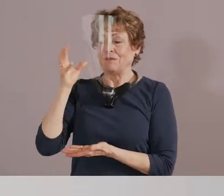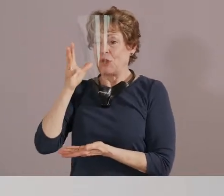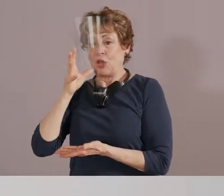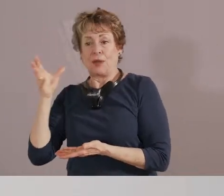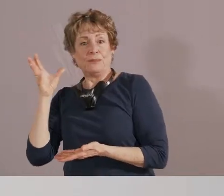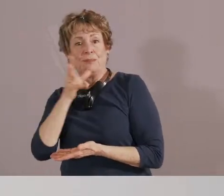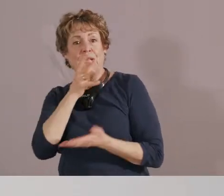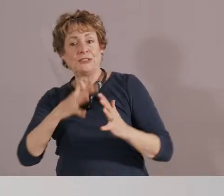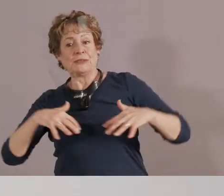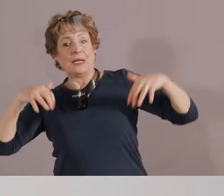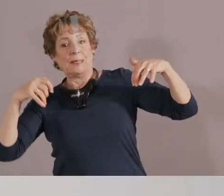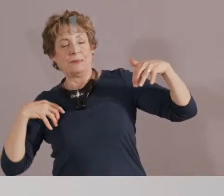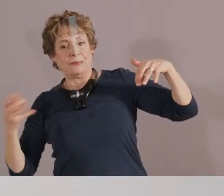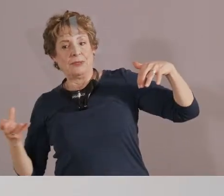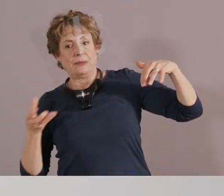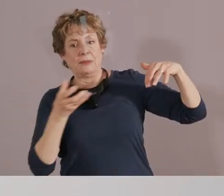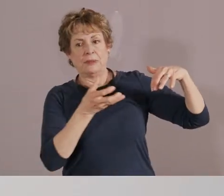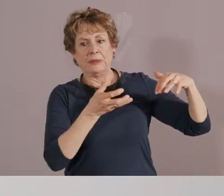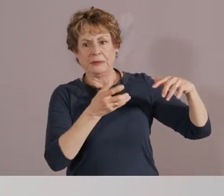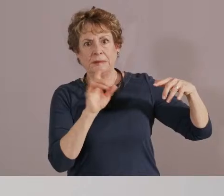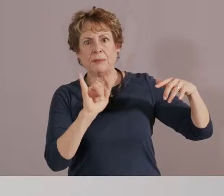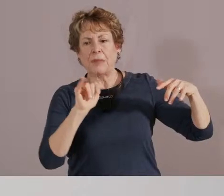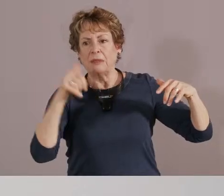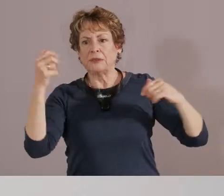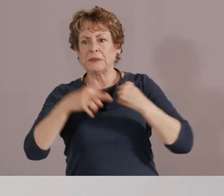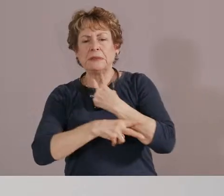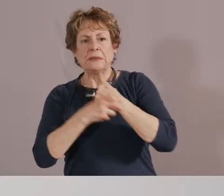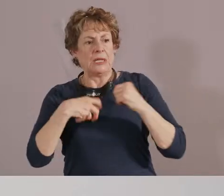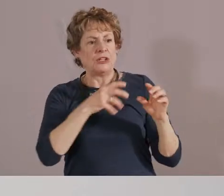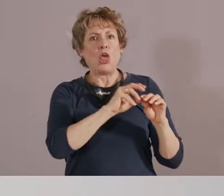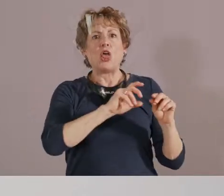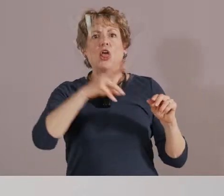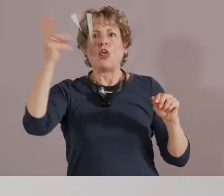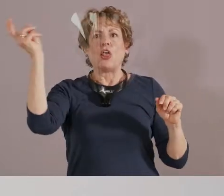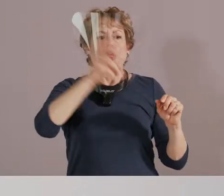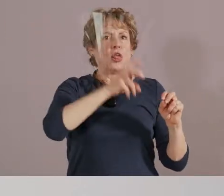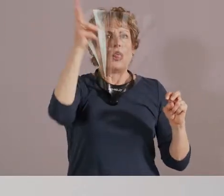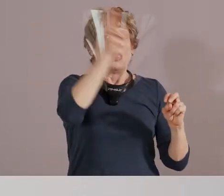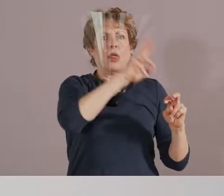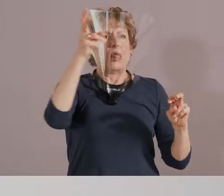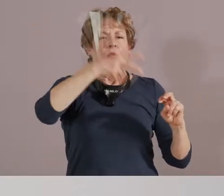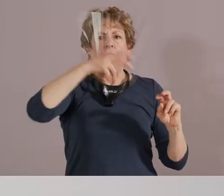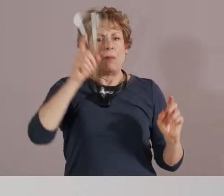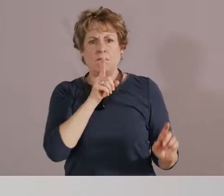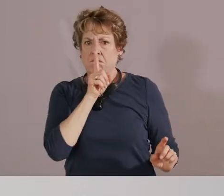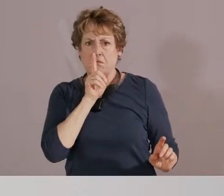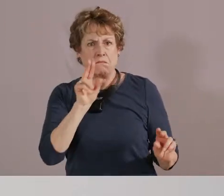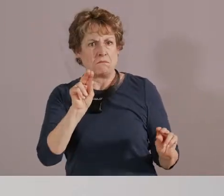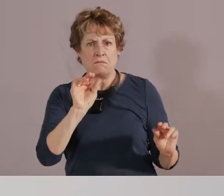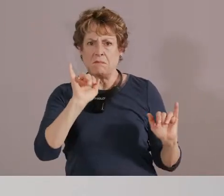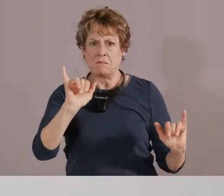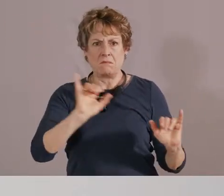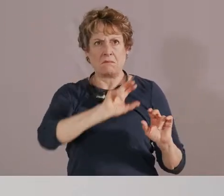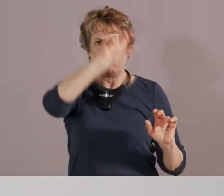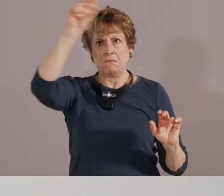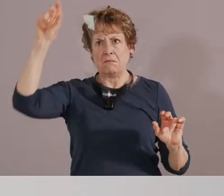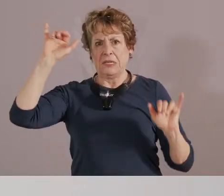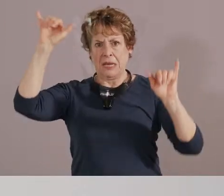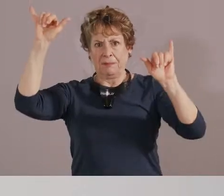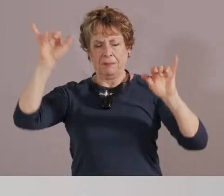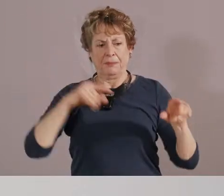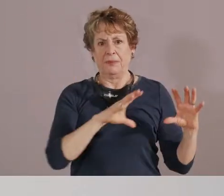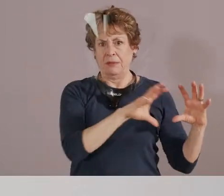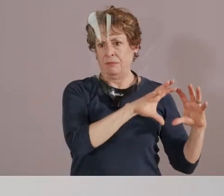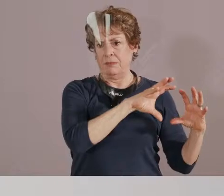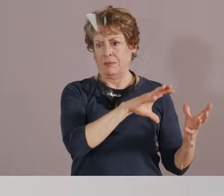allocations, but individuals from other counties are eligible to come up to State Farm and get vaccinated